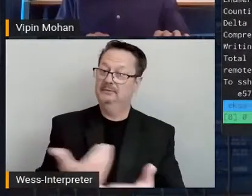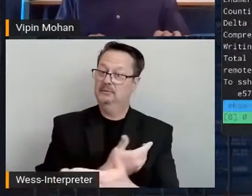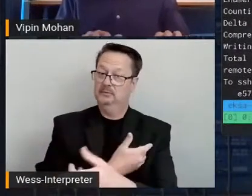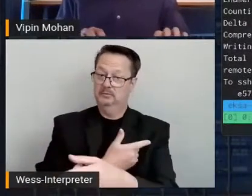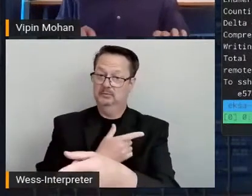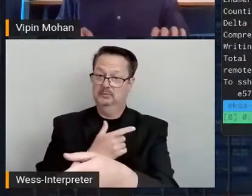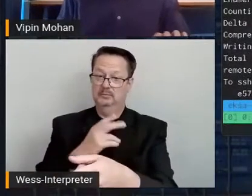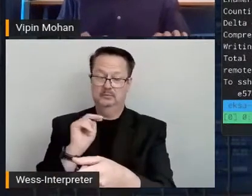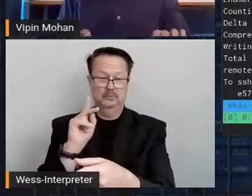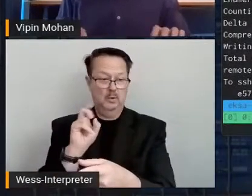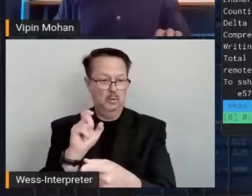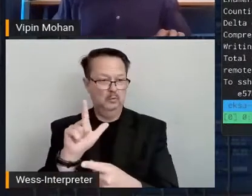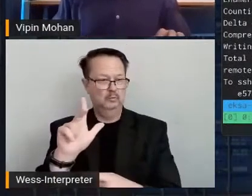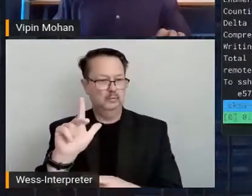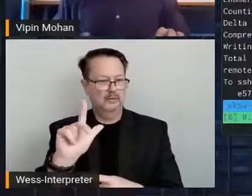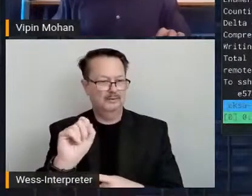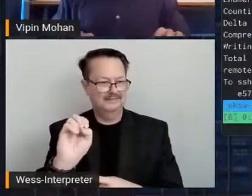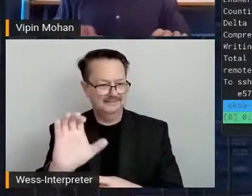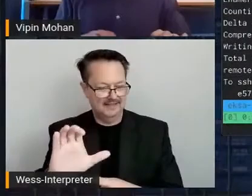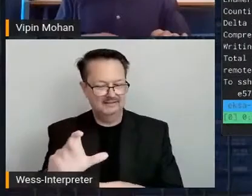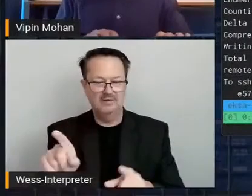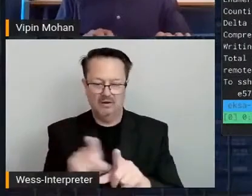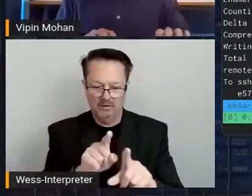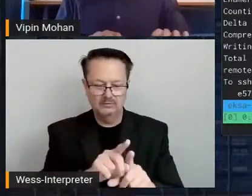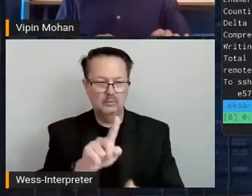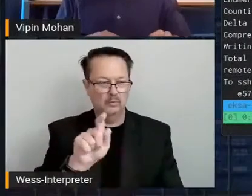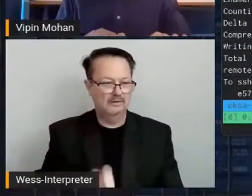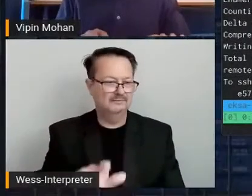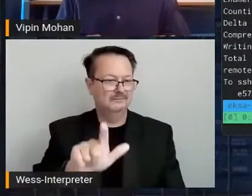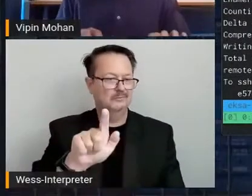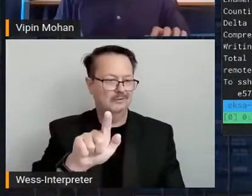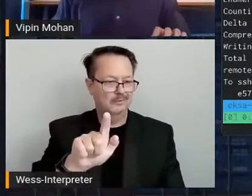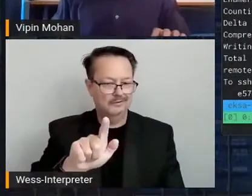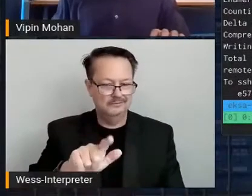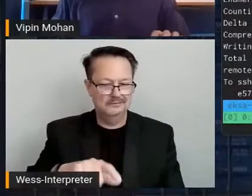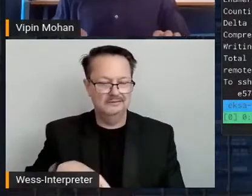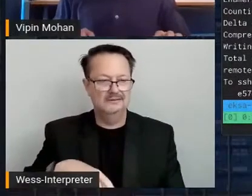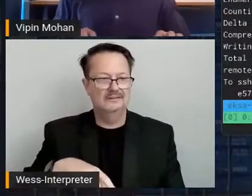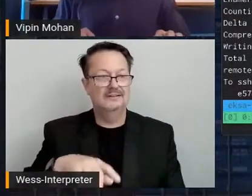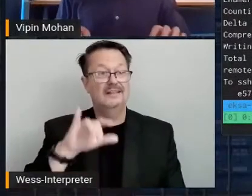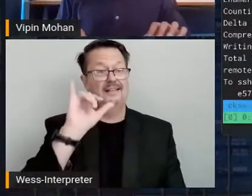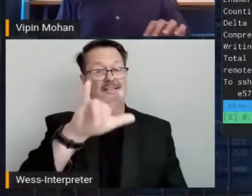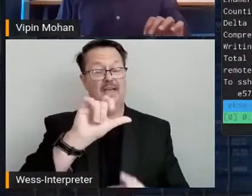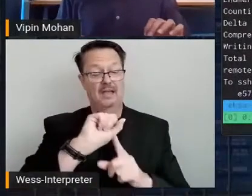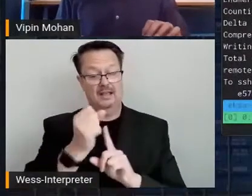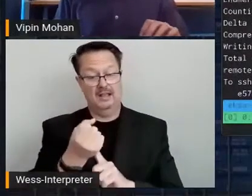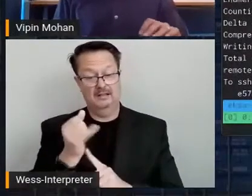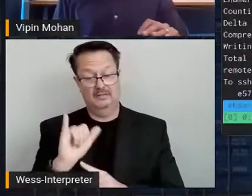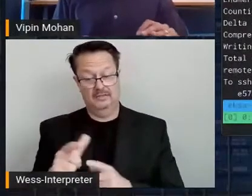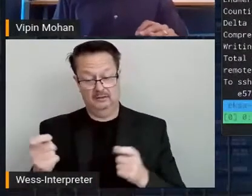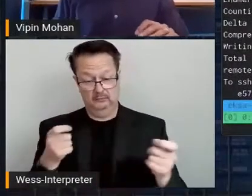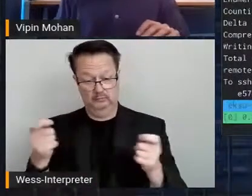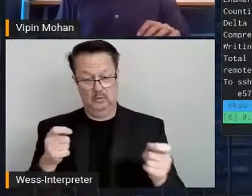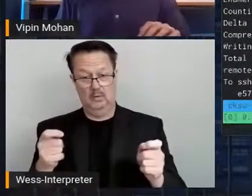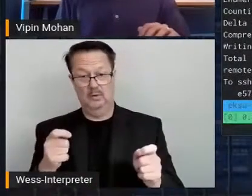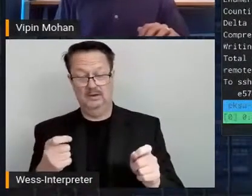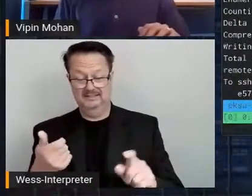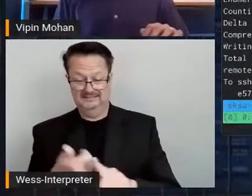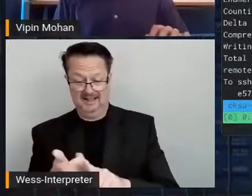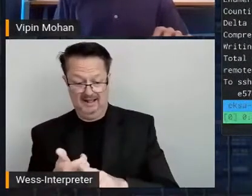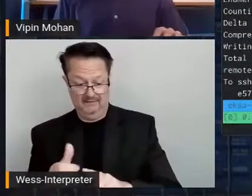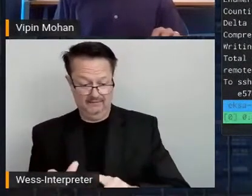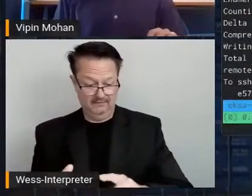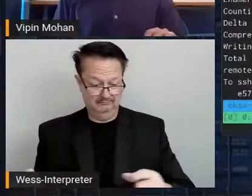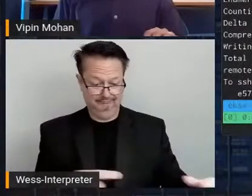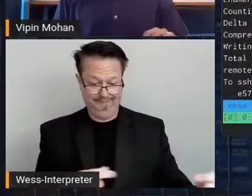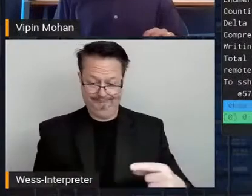in 23 seconds, also running 121 cluster version. In that case, this controller's, again, talking directly to